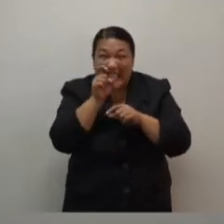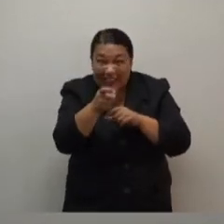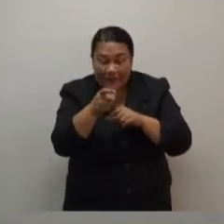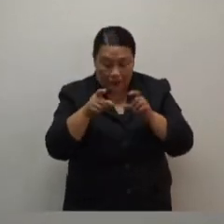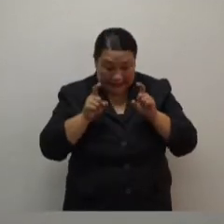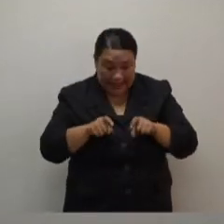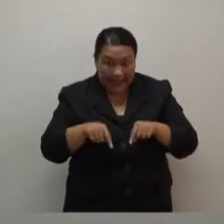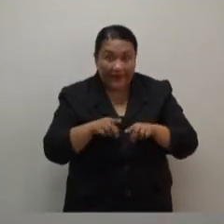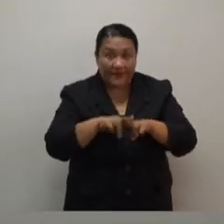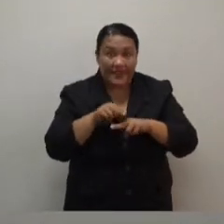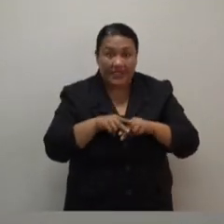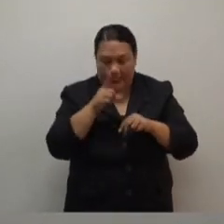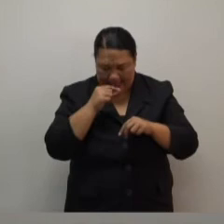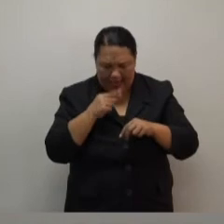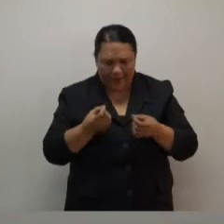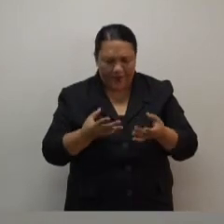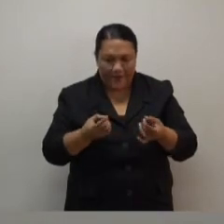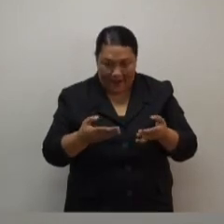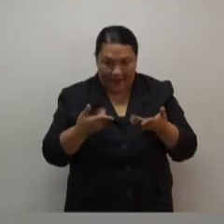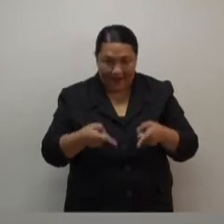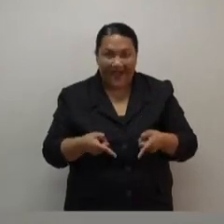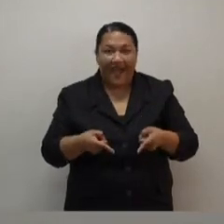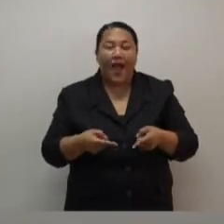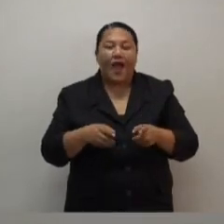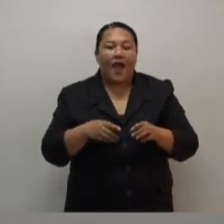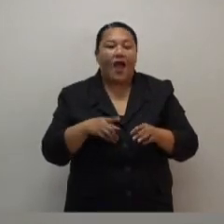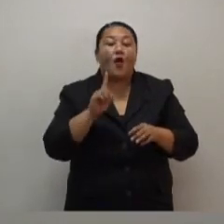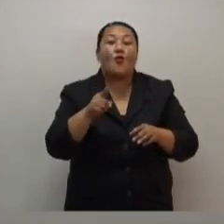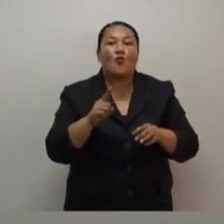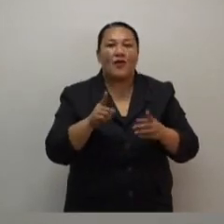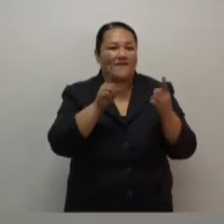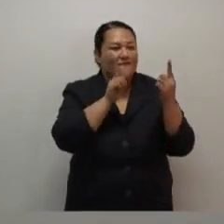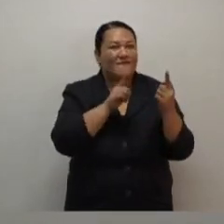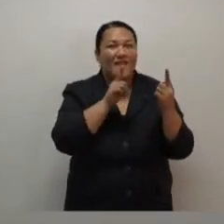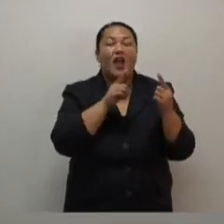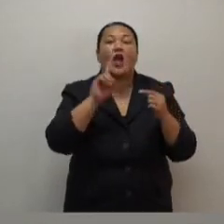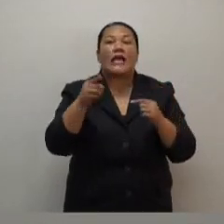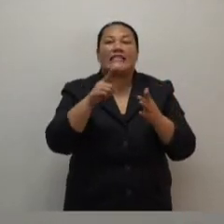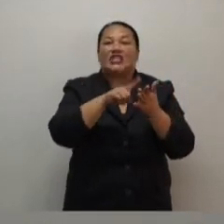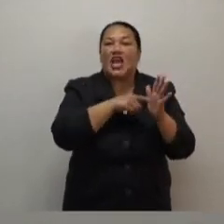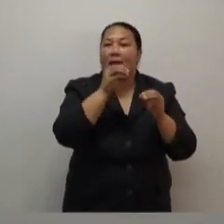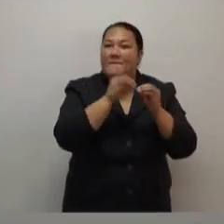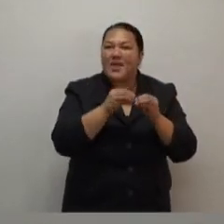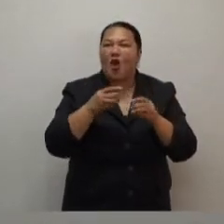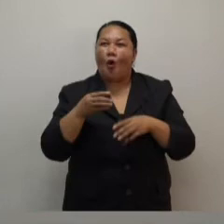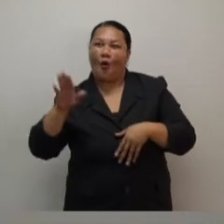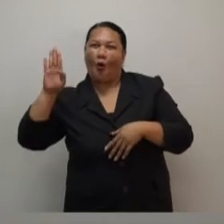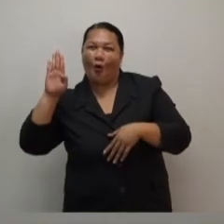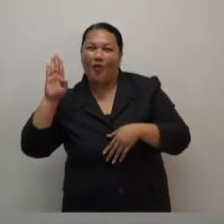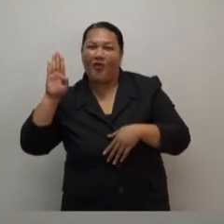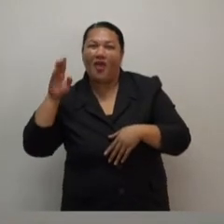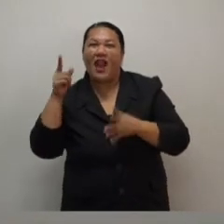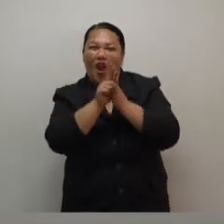you can declare a change of name before a JP, a Commissioner for Oaths, the staff at the BDM office,